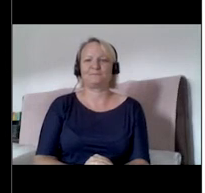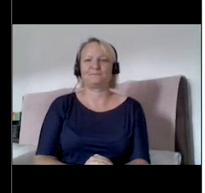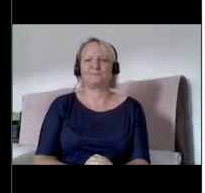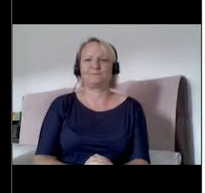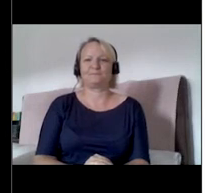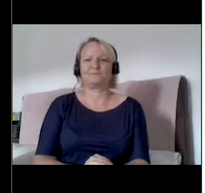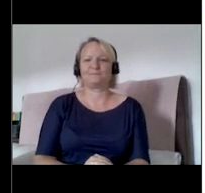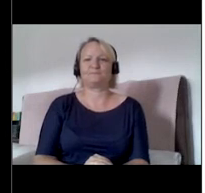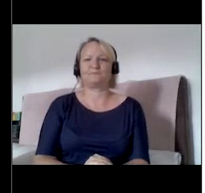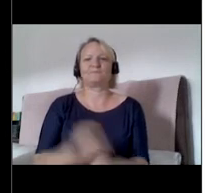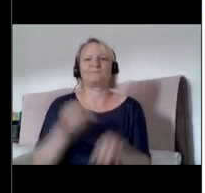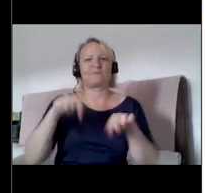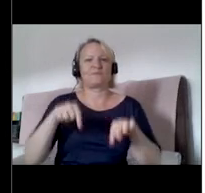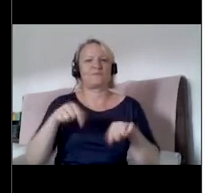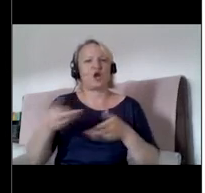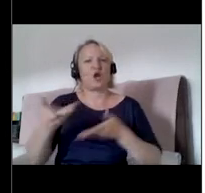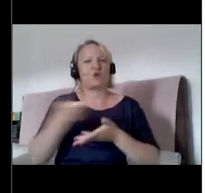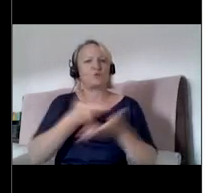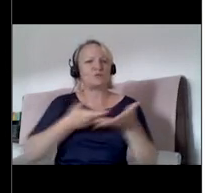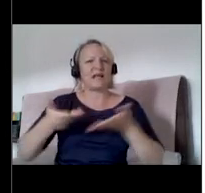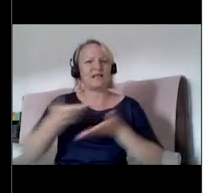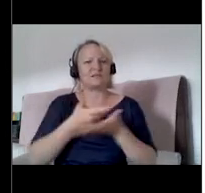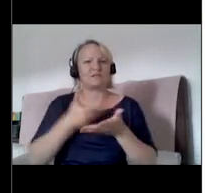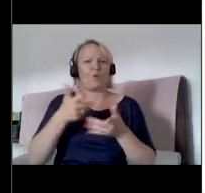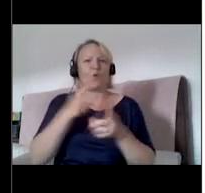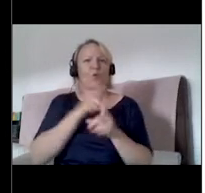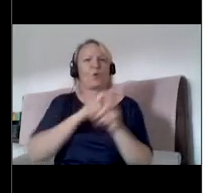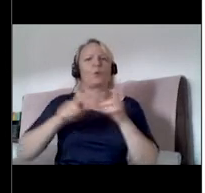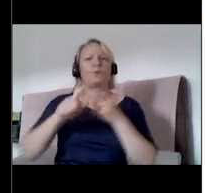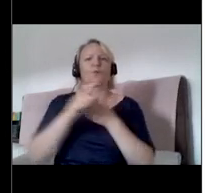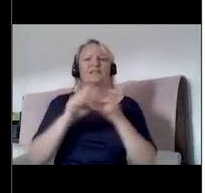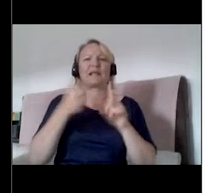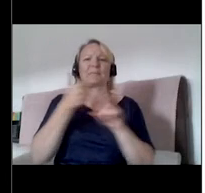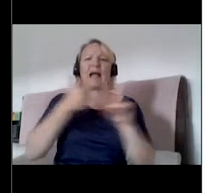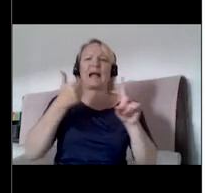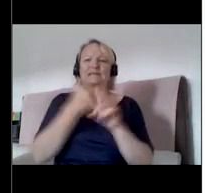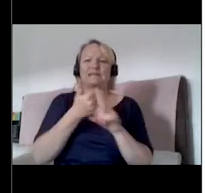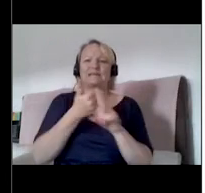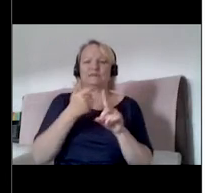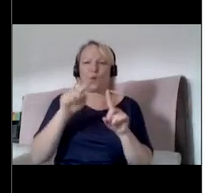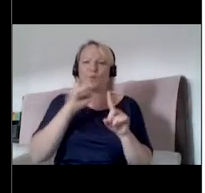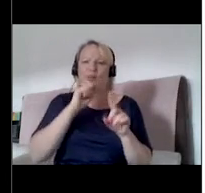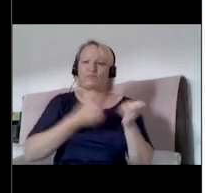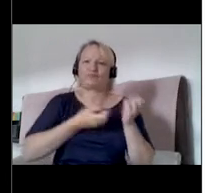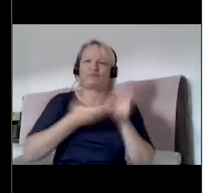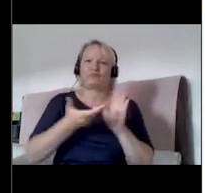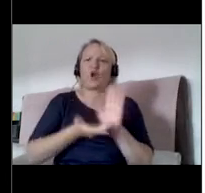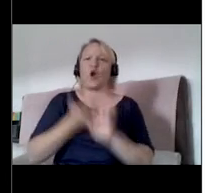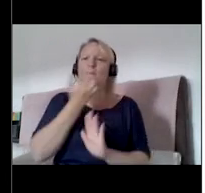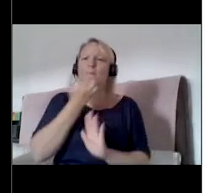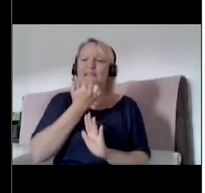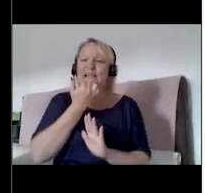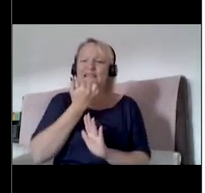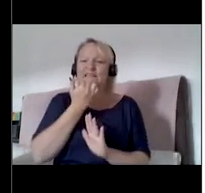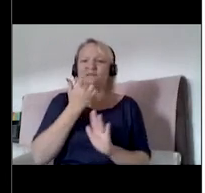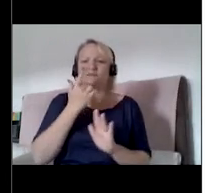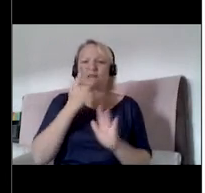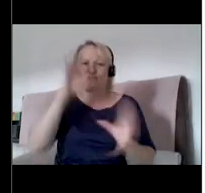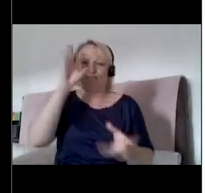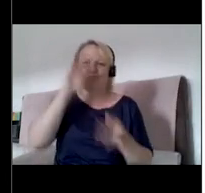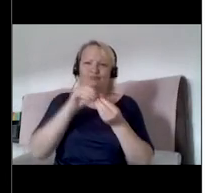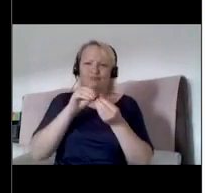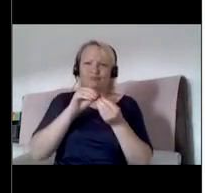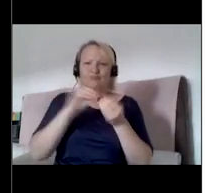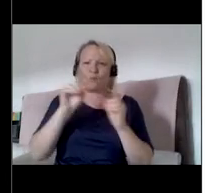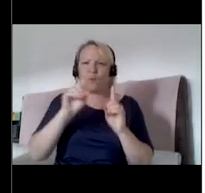This time the consultation is about the community impacts, and today we're going to be providing you with an update and summary of the impacts of our proposals